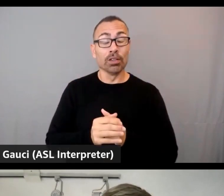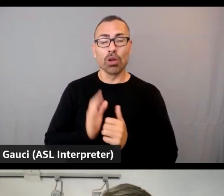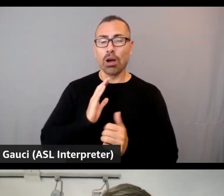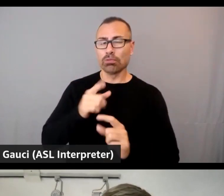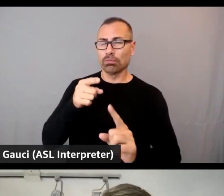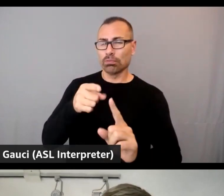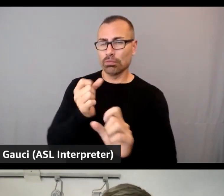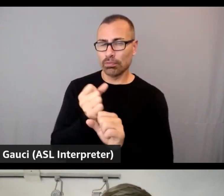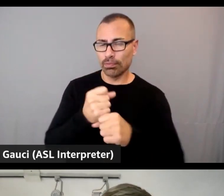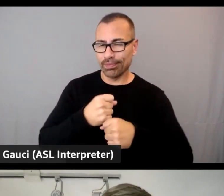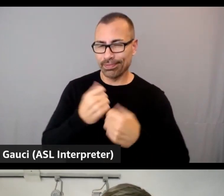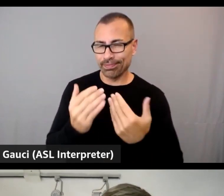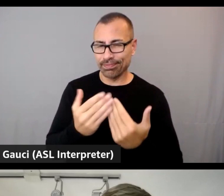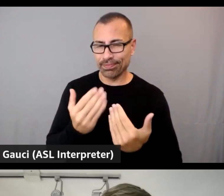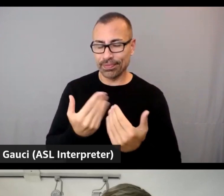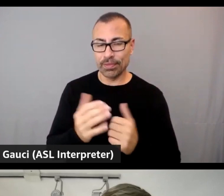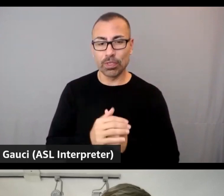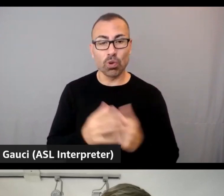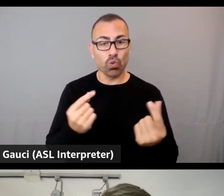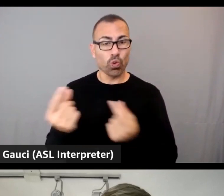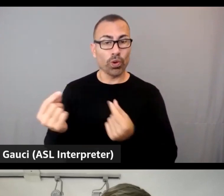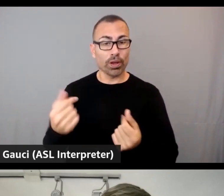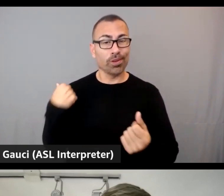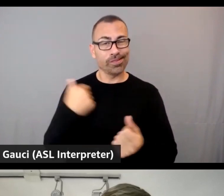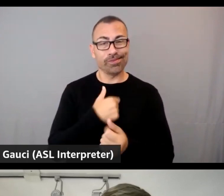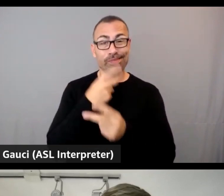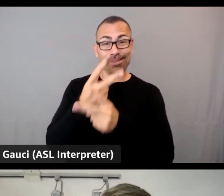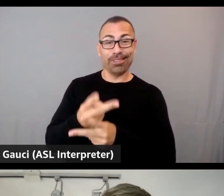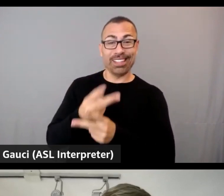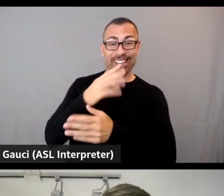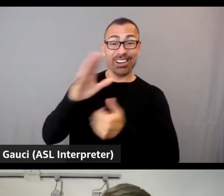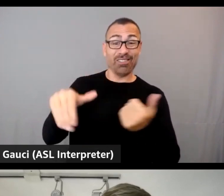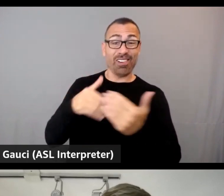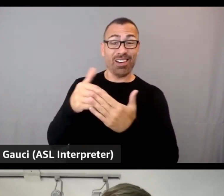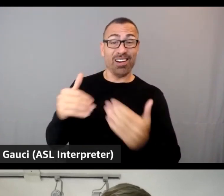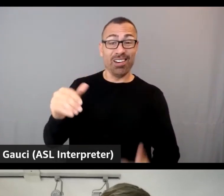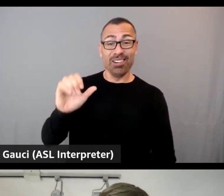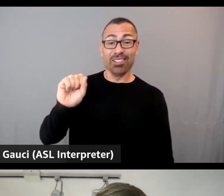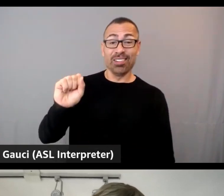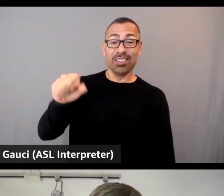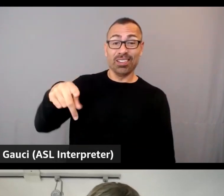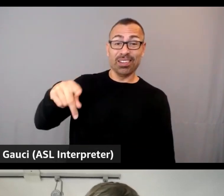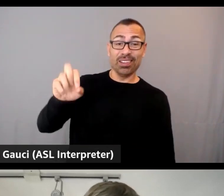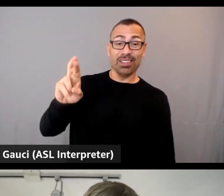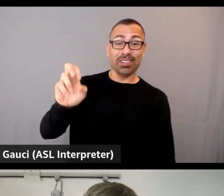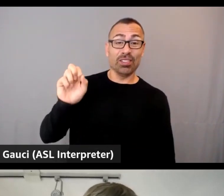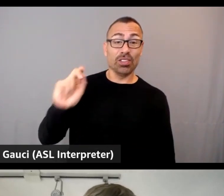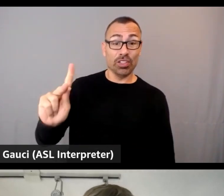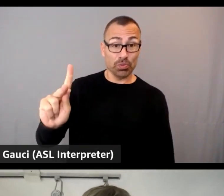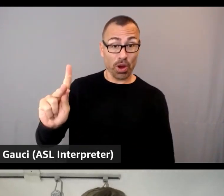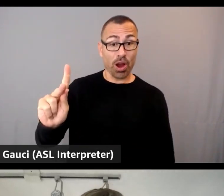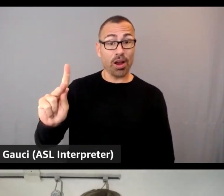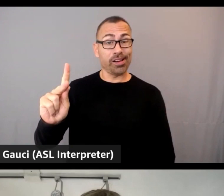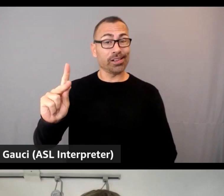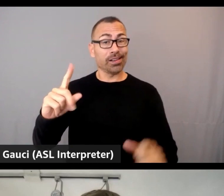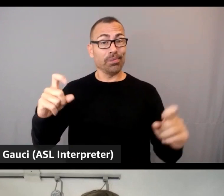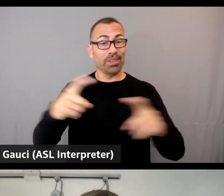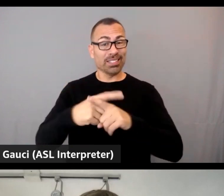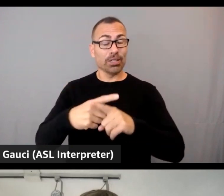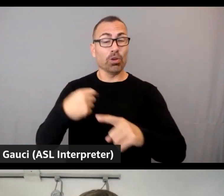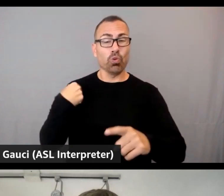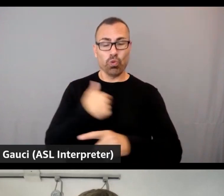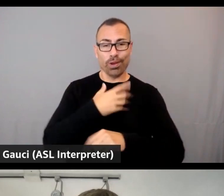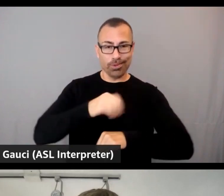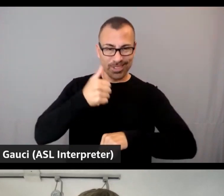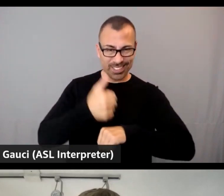easier. We will take care of all the Spark complexity. We will take care of all the, setting up the cluster. You just